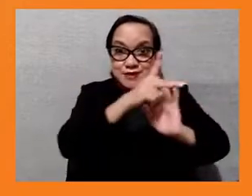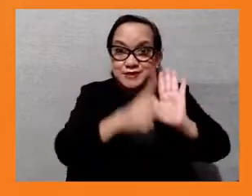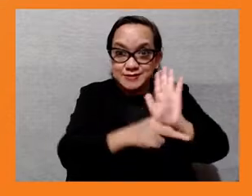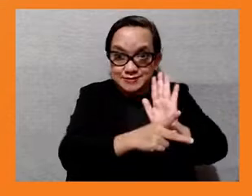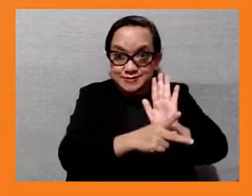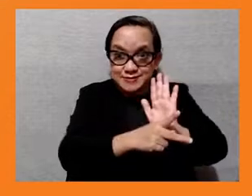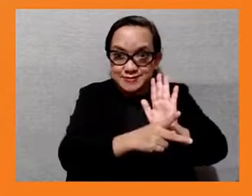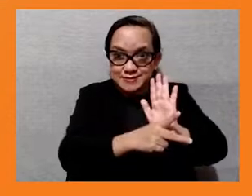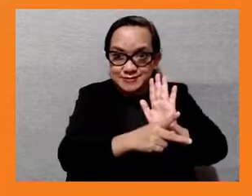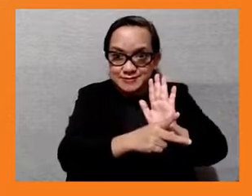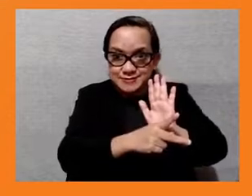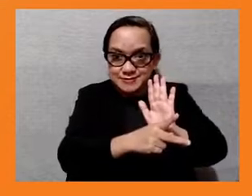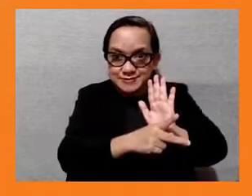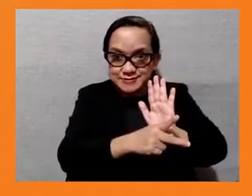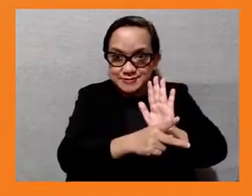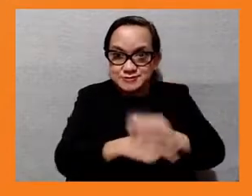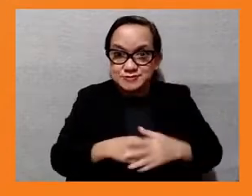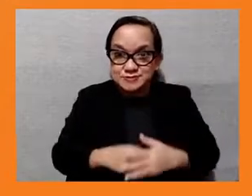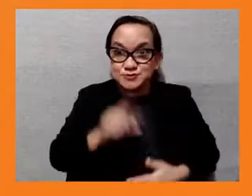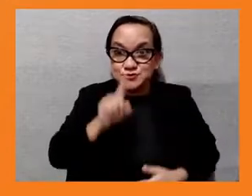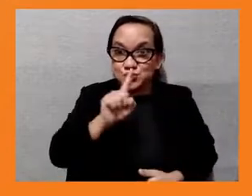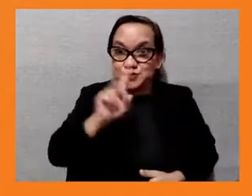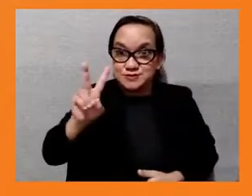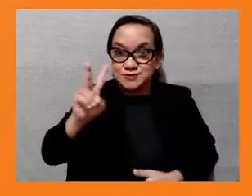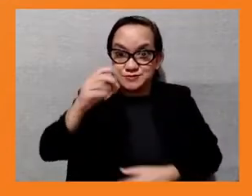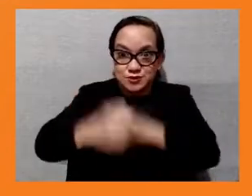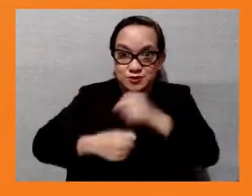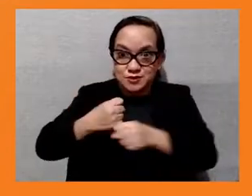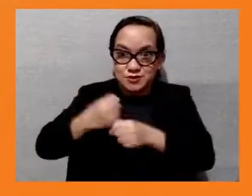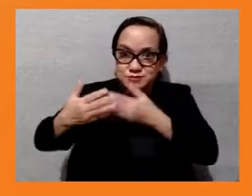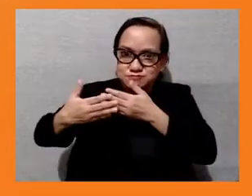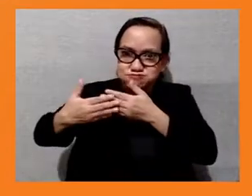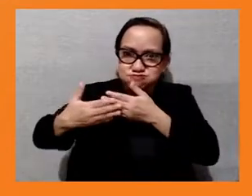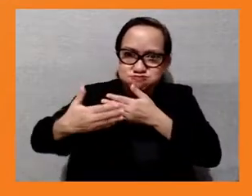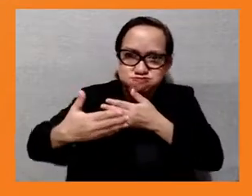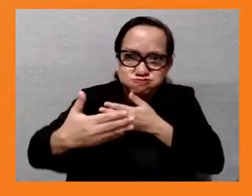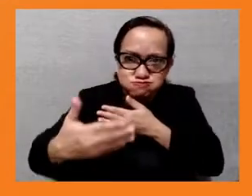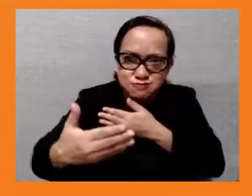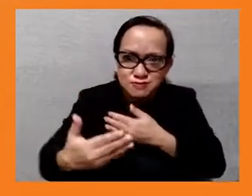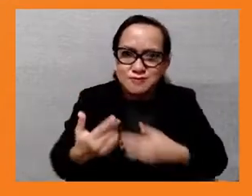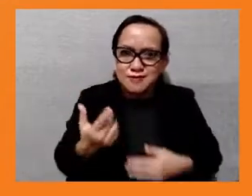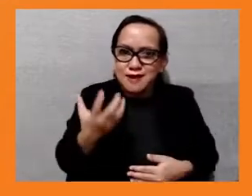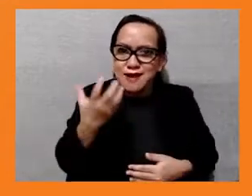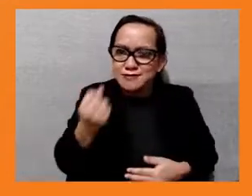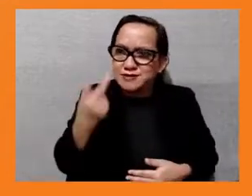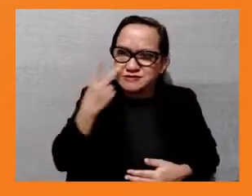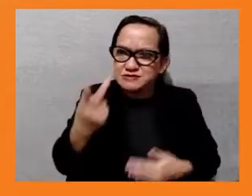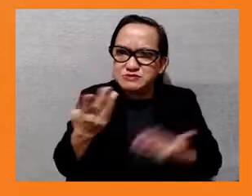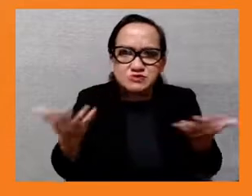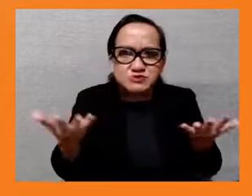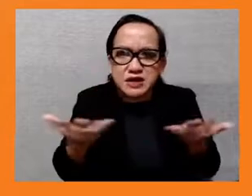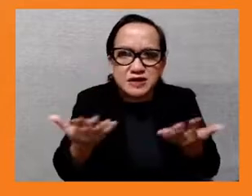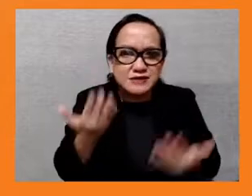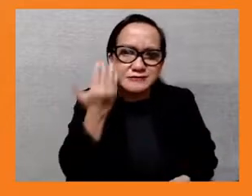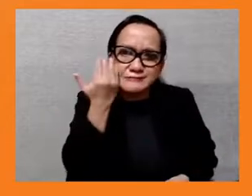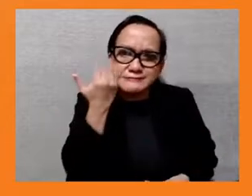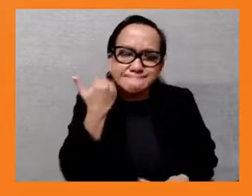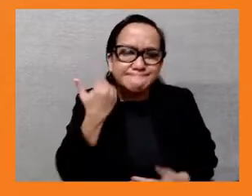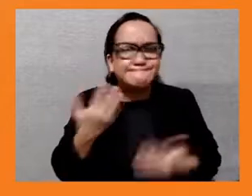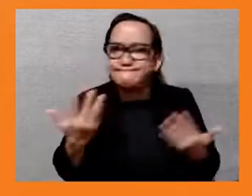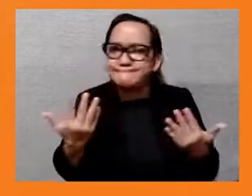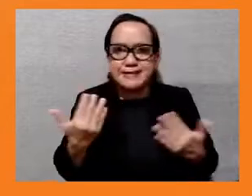here is really pushing more upstream. We need to give more emphasis to alternatives assessment and to avoiding impacts